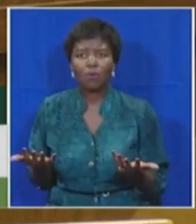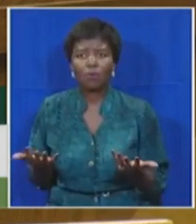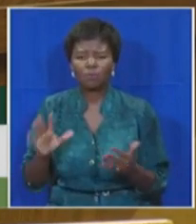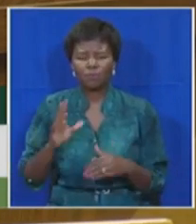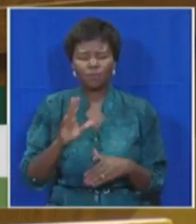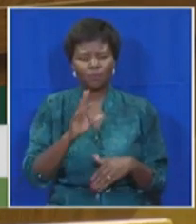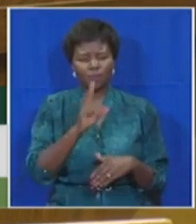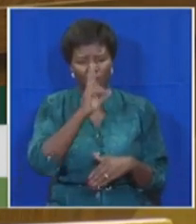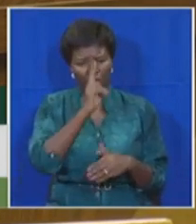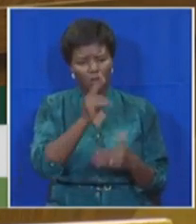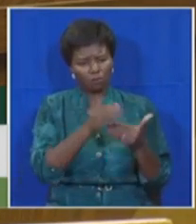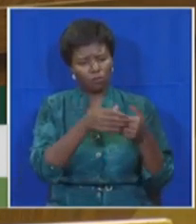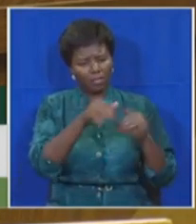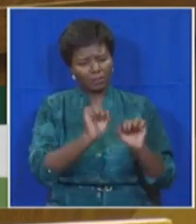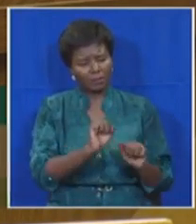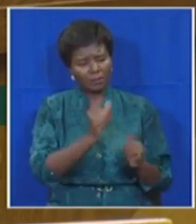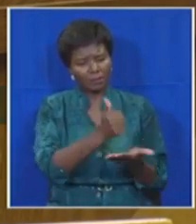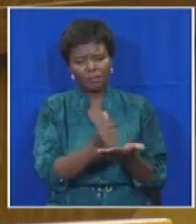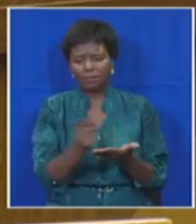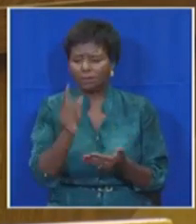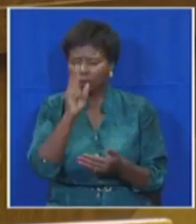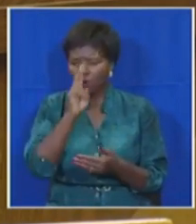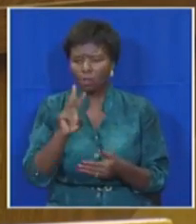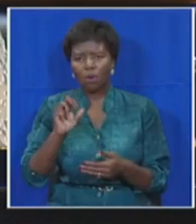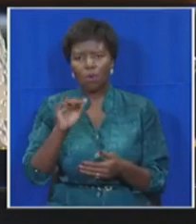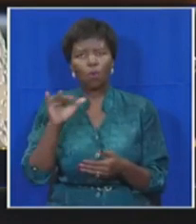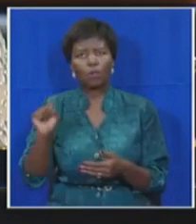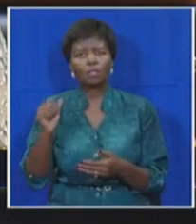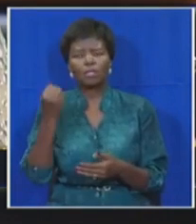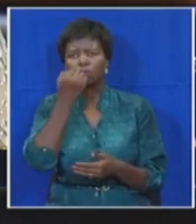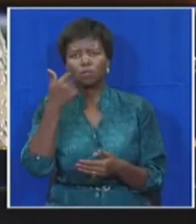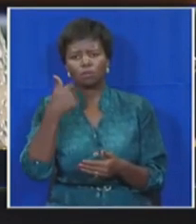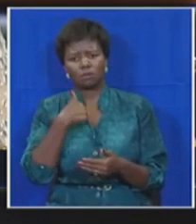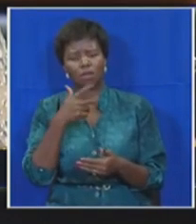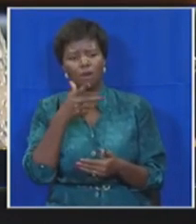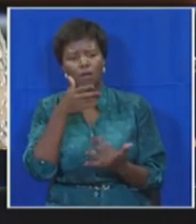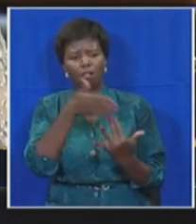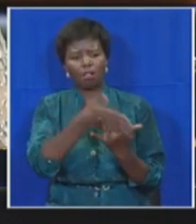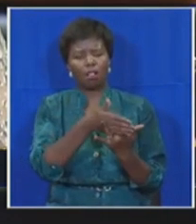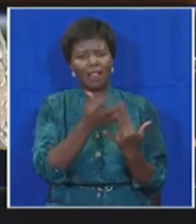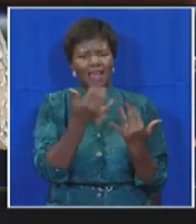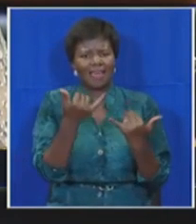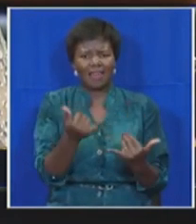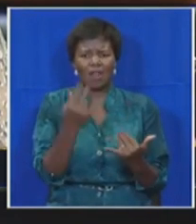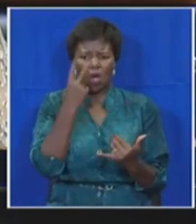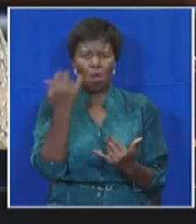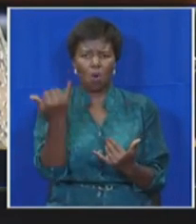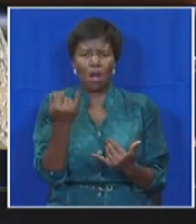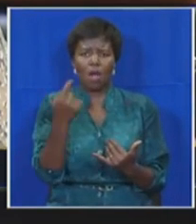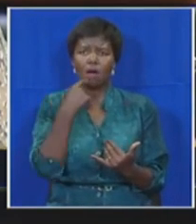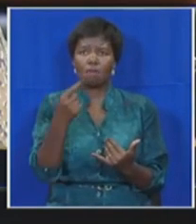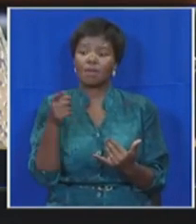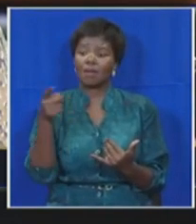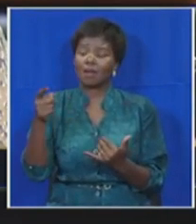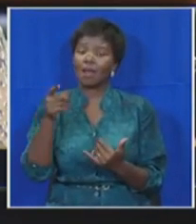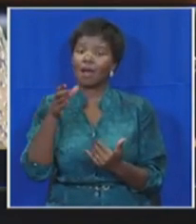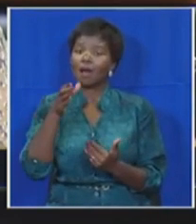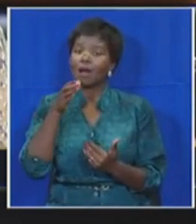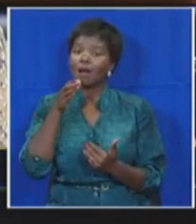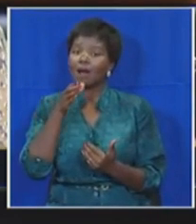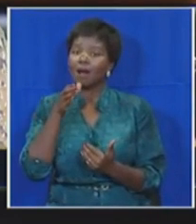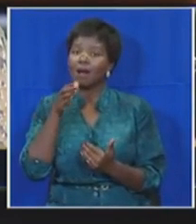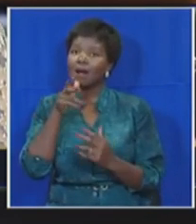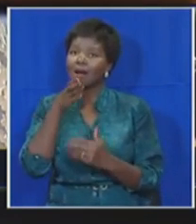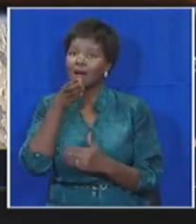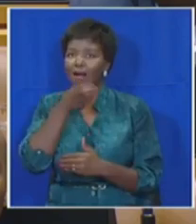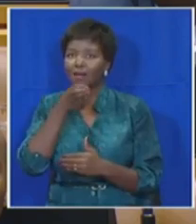Steenhuisen, please take your seat. Honourable Waters. Chairperson, I'm sorry to interrupt the Speaker, but it seems like Castle Corner has moved from that side to that